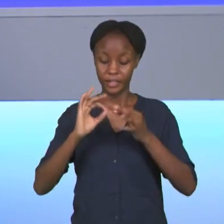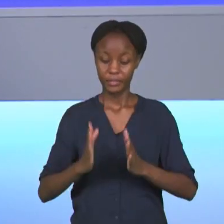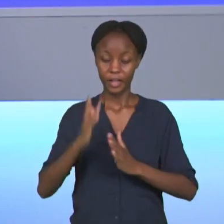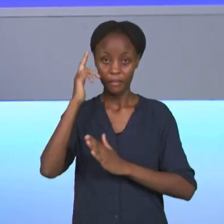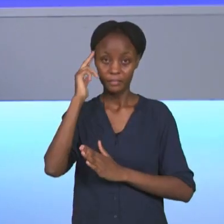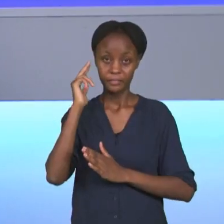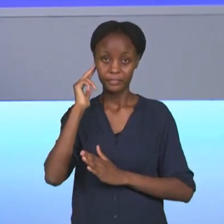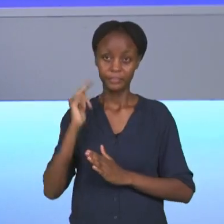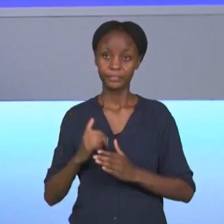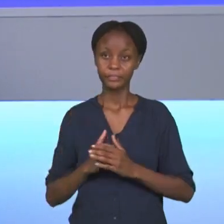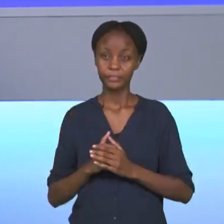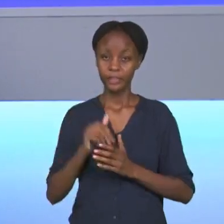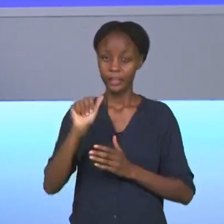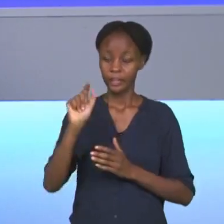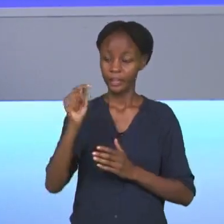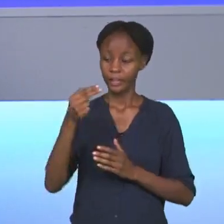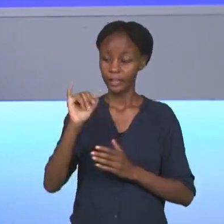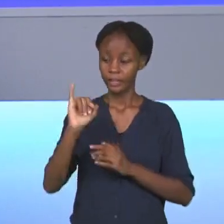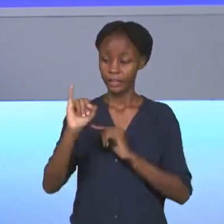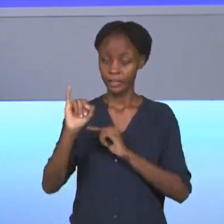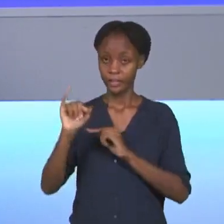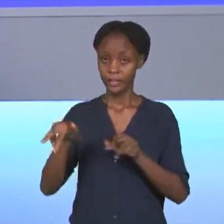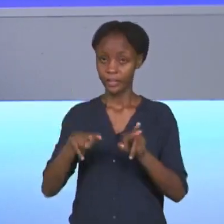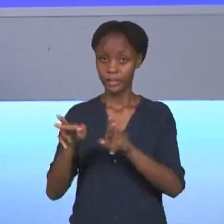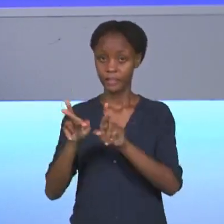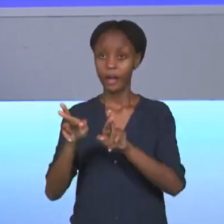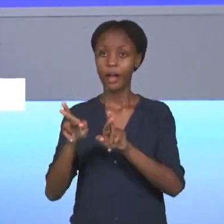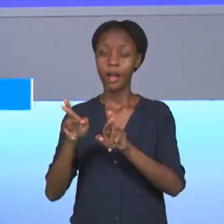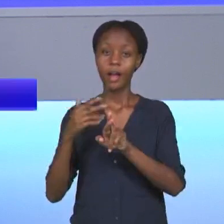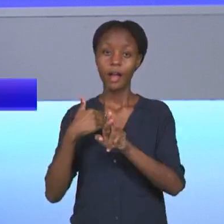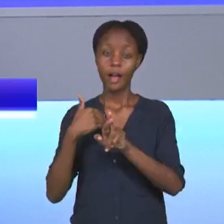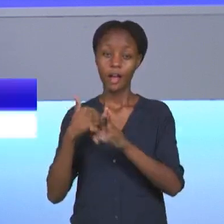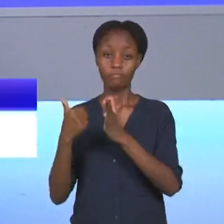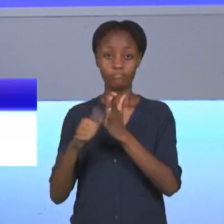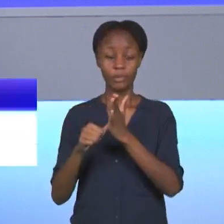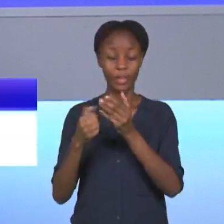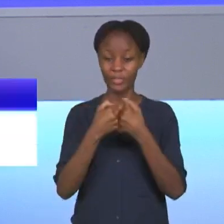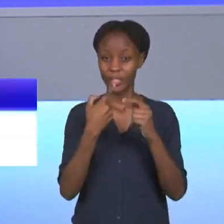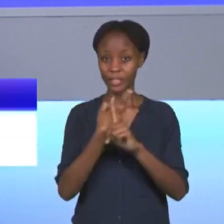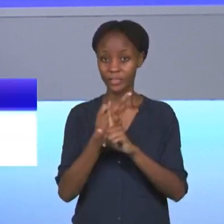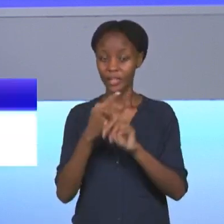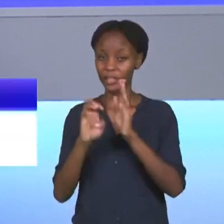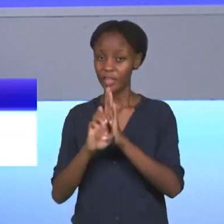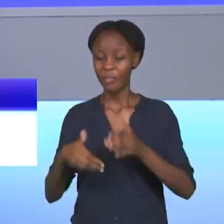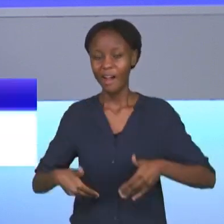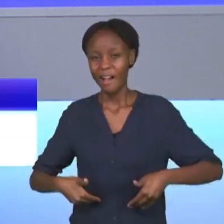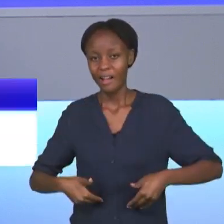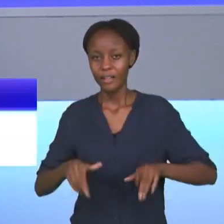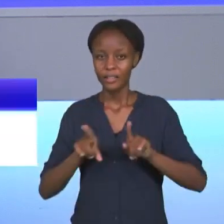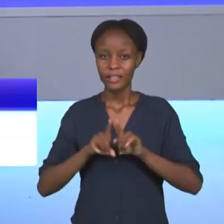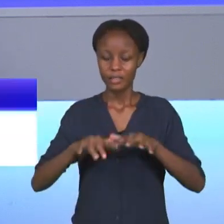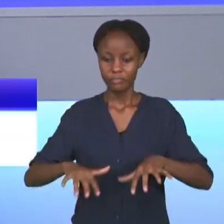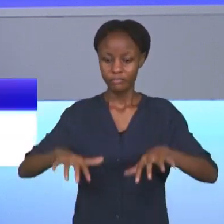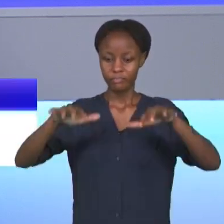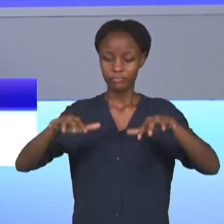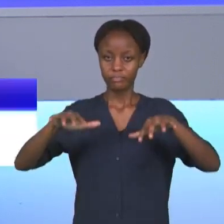We now look at what's happening at the rivers. Kenya continues to battle with the new and fast approaching calamities like hunger and floods. Many Kenyans who are now jobless